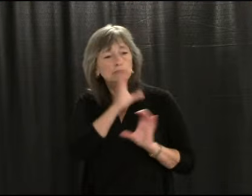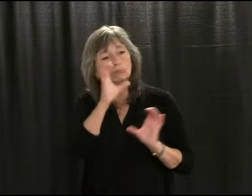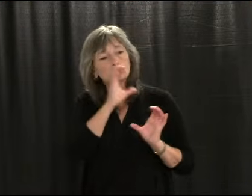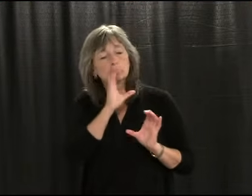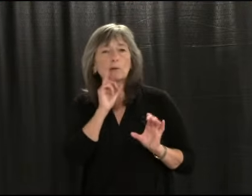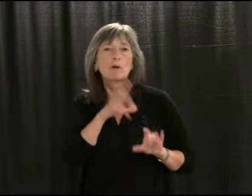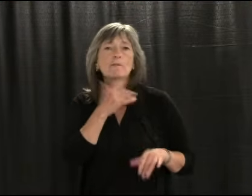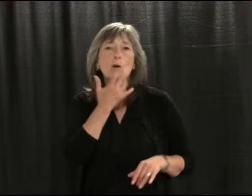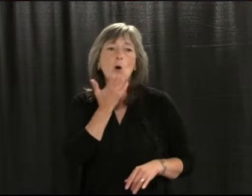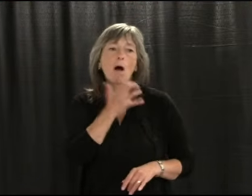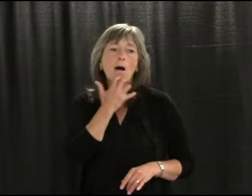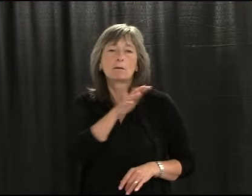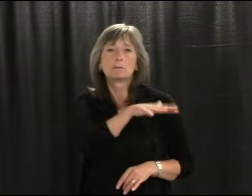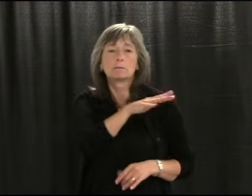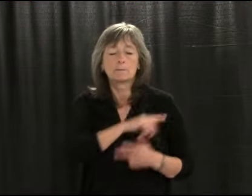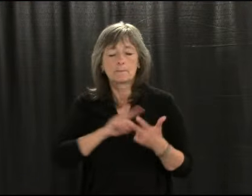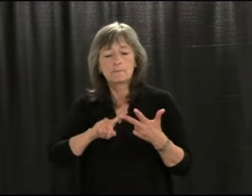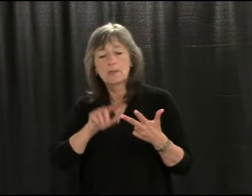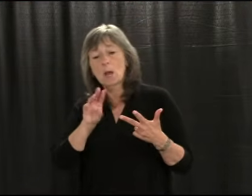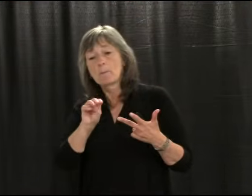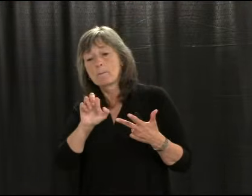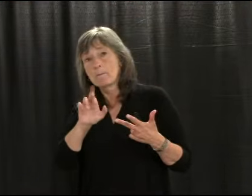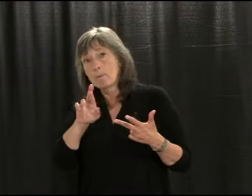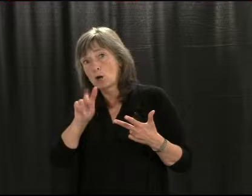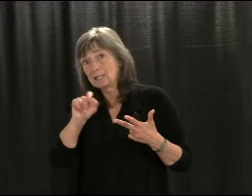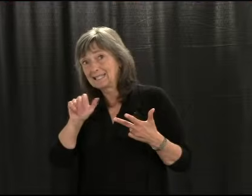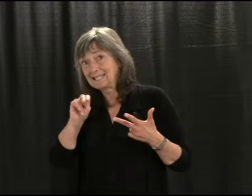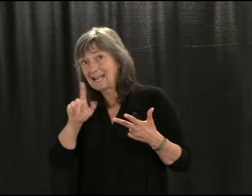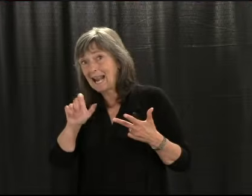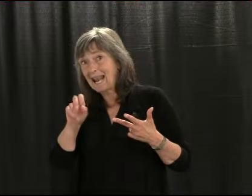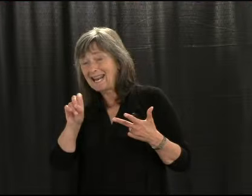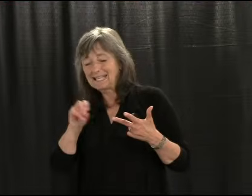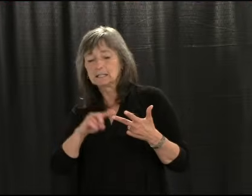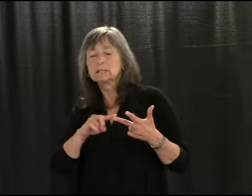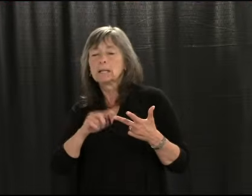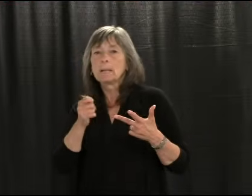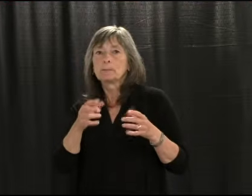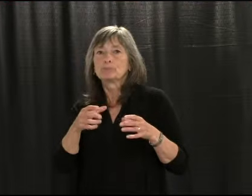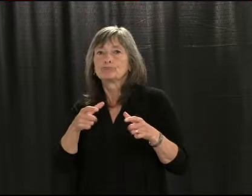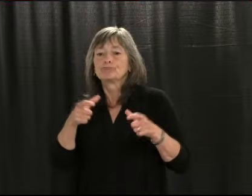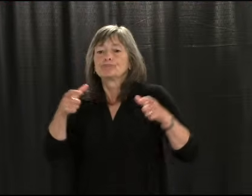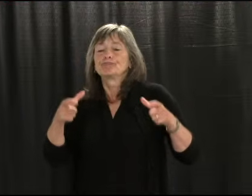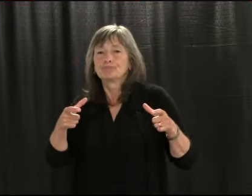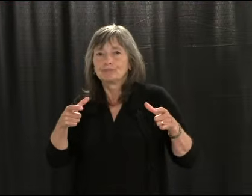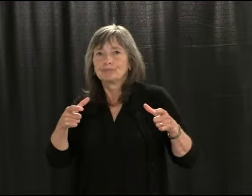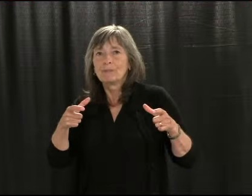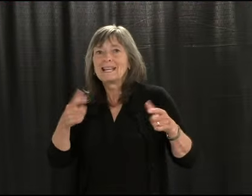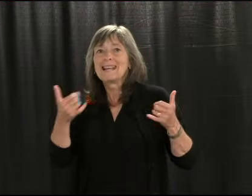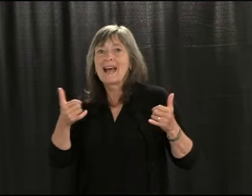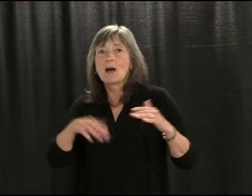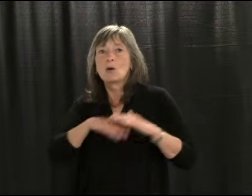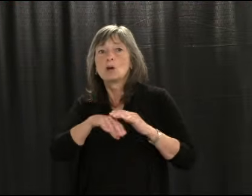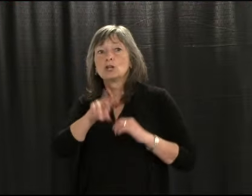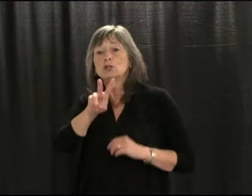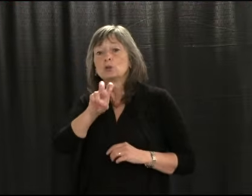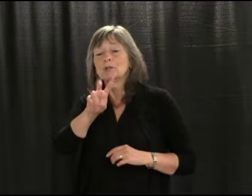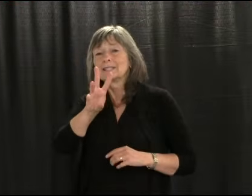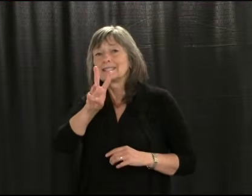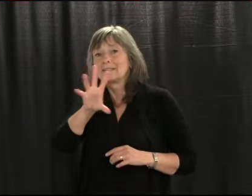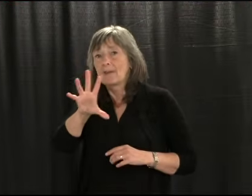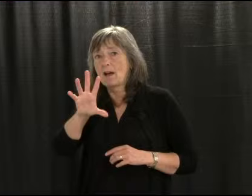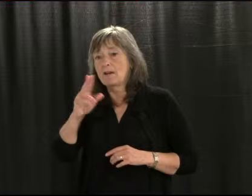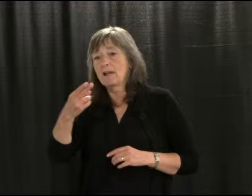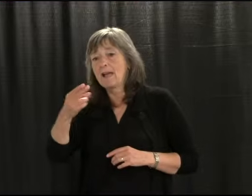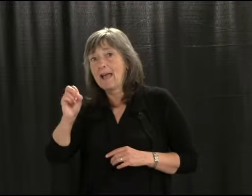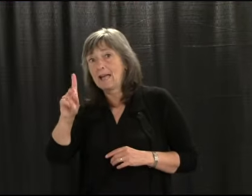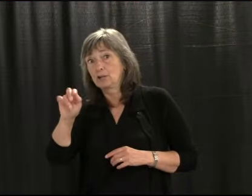The Martin Lake fire does remain very active. There has been some growth, and it's up to 265 hectares now. Again, crews are